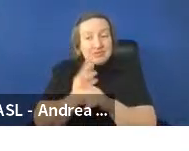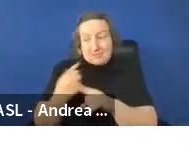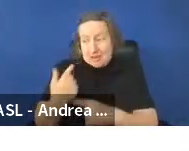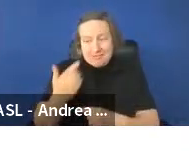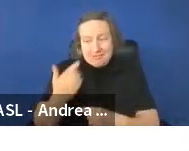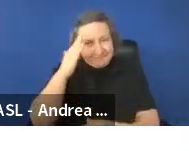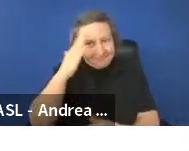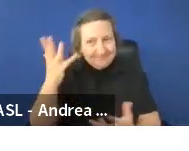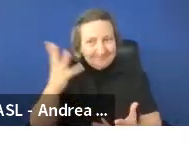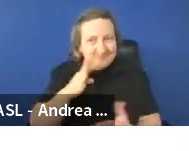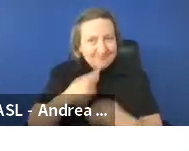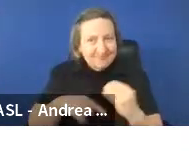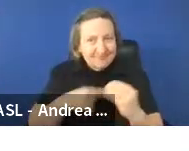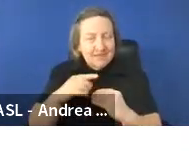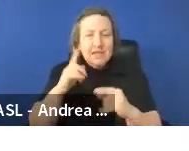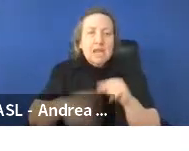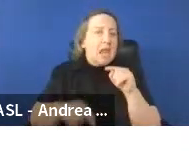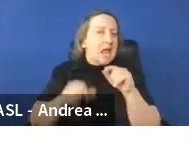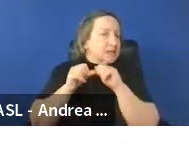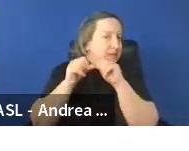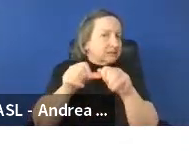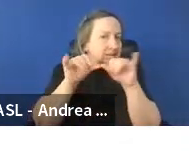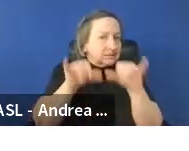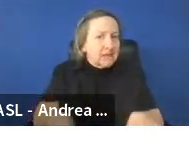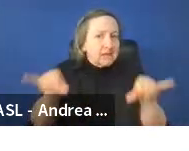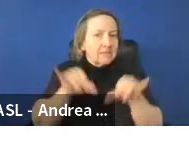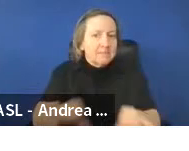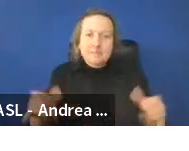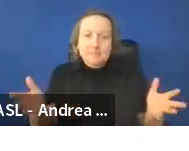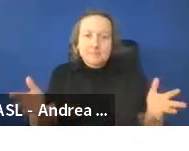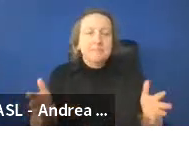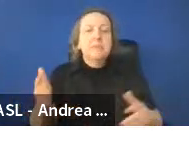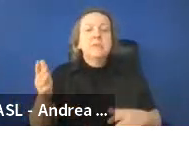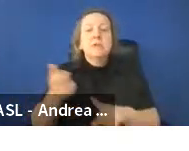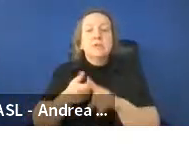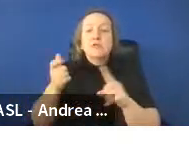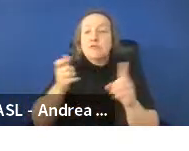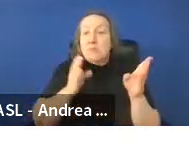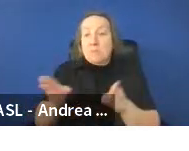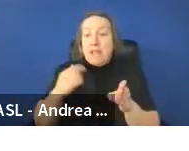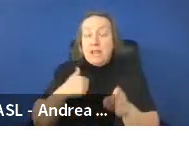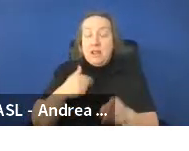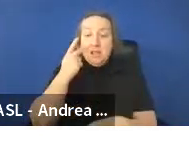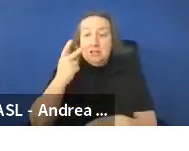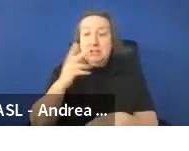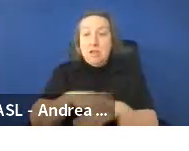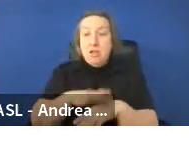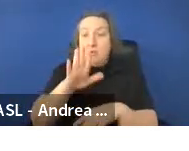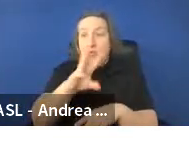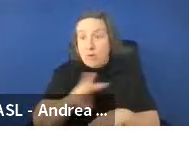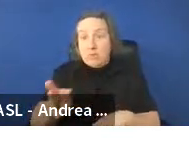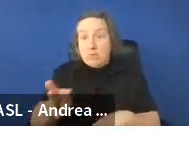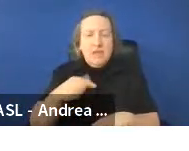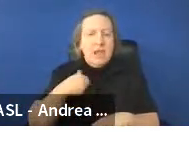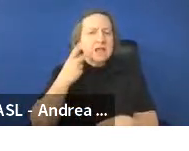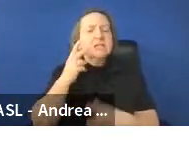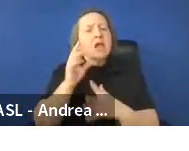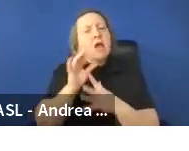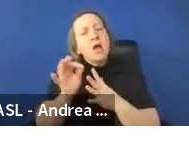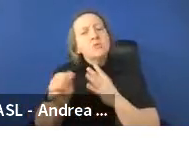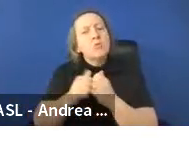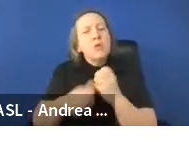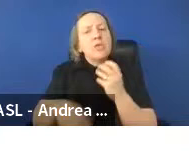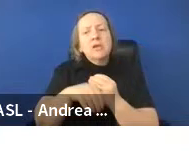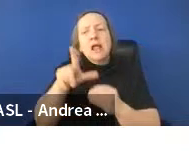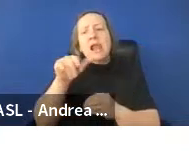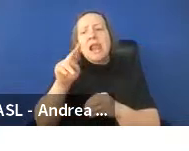to, and we cannot keep doing what we have always done. From the plans that I have seen on your website, I've only seen options with an addition of lanes